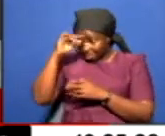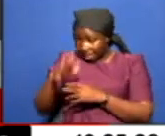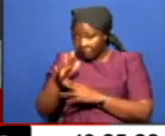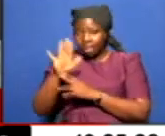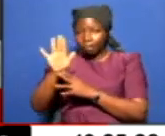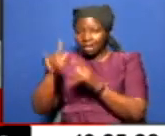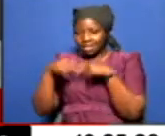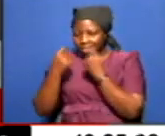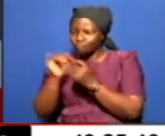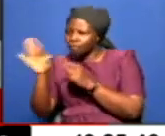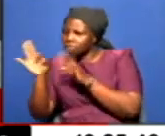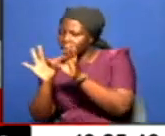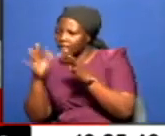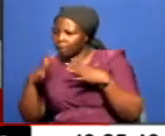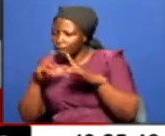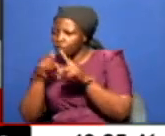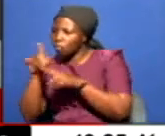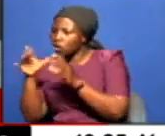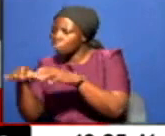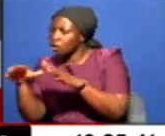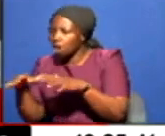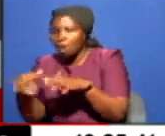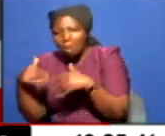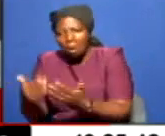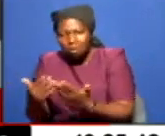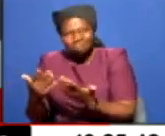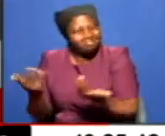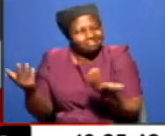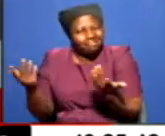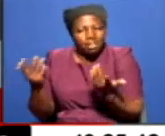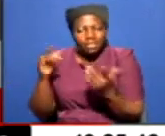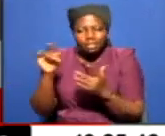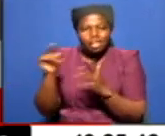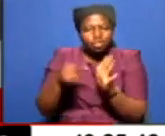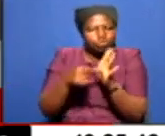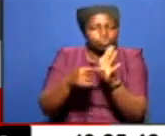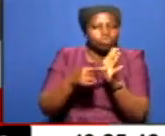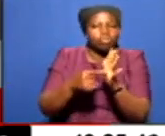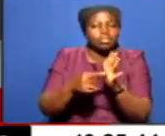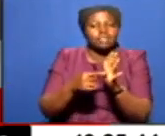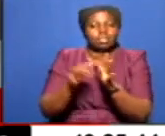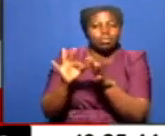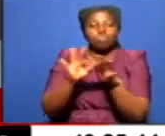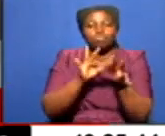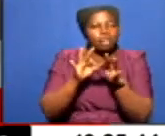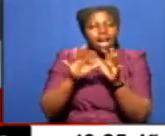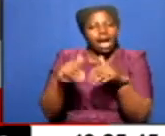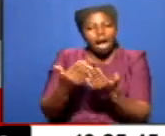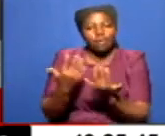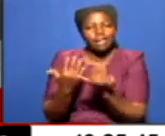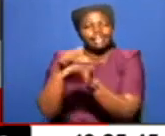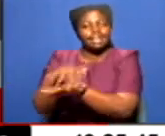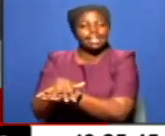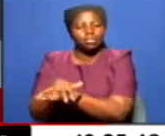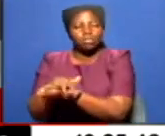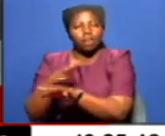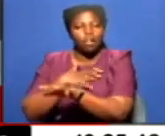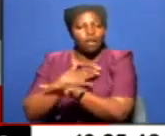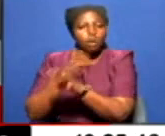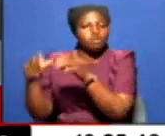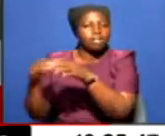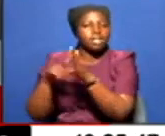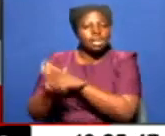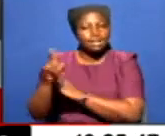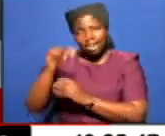one community? And how does that therefore entrench aspects of cohesion mm-hmm. and integration of our communities in the